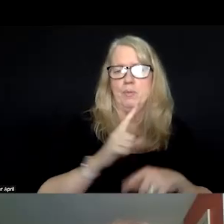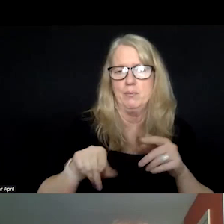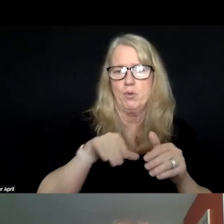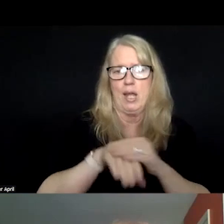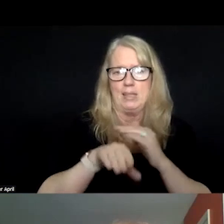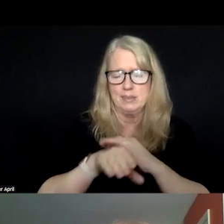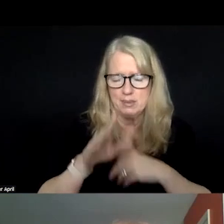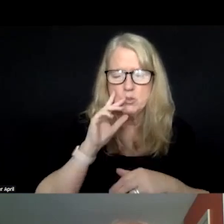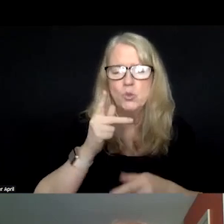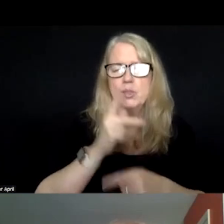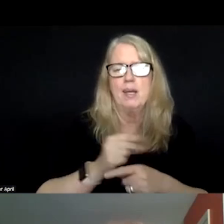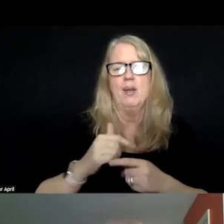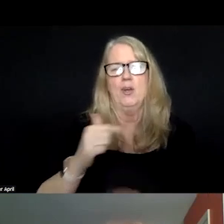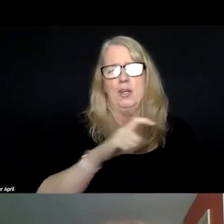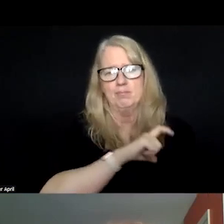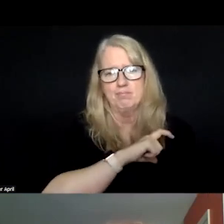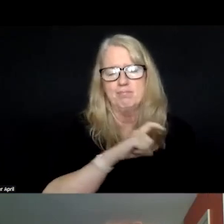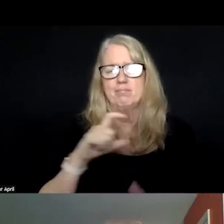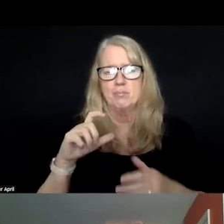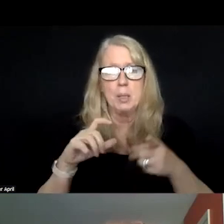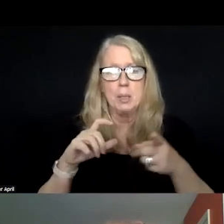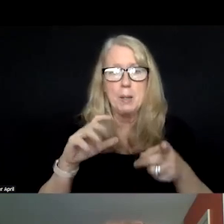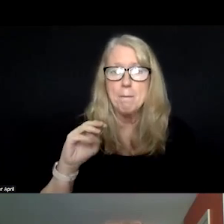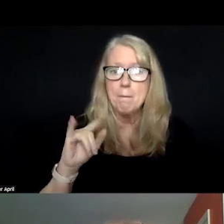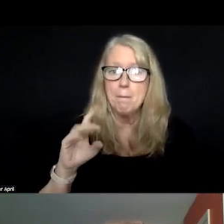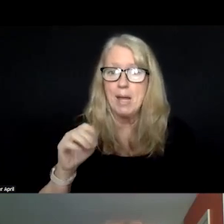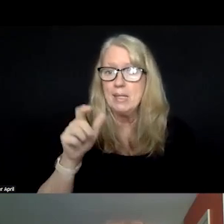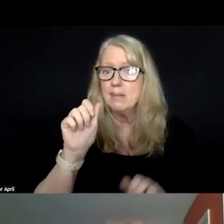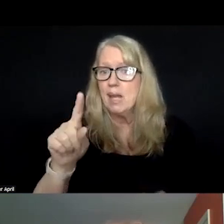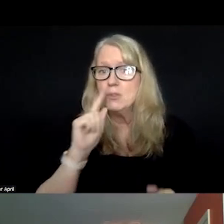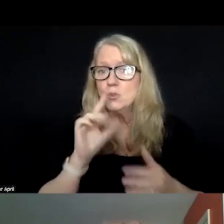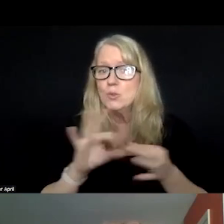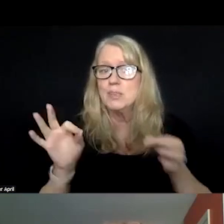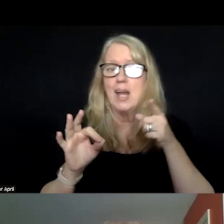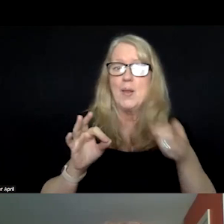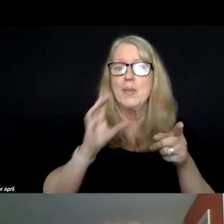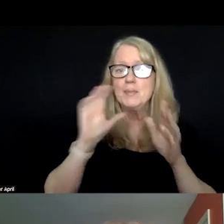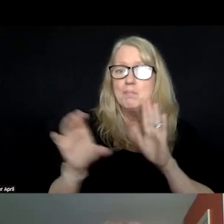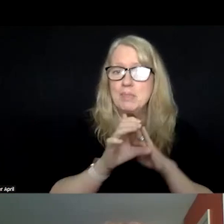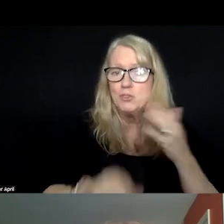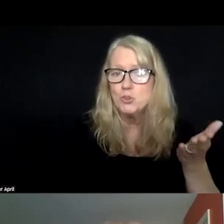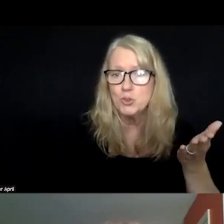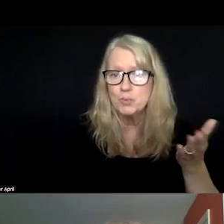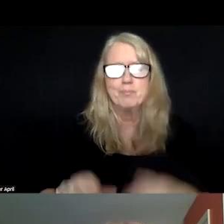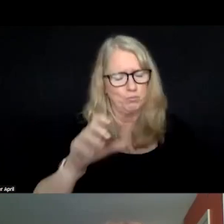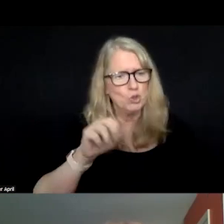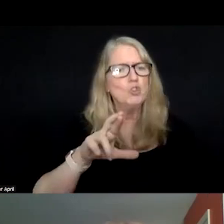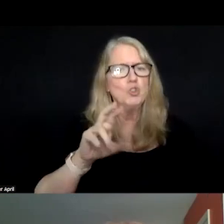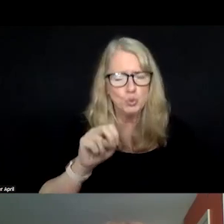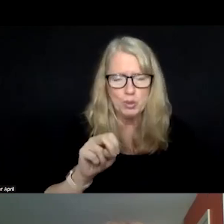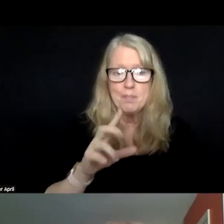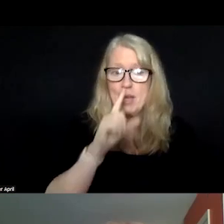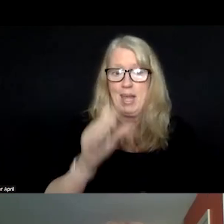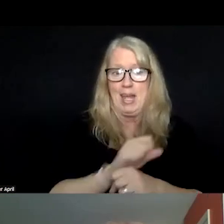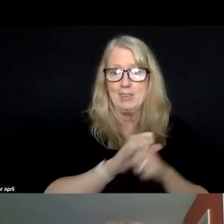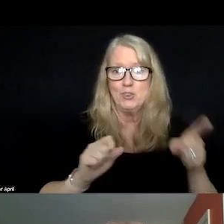law enforcement partnership. Mike, can you talk a little bit about what this picture is? Sure. So actually, this